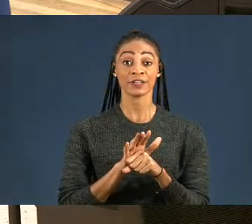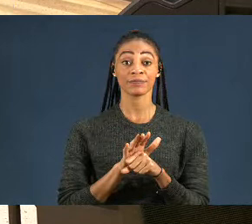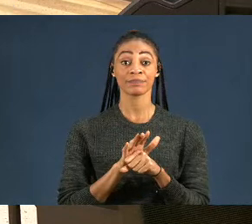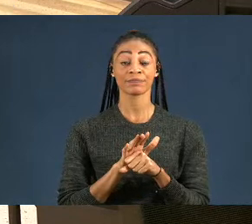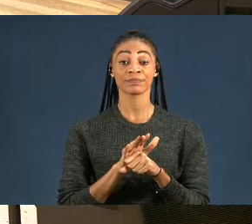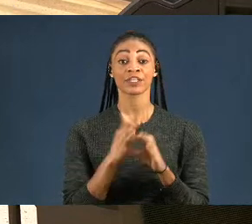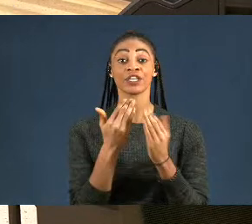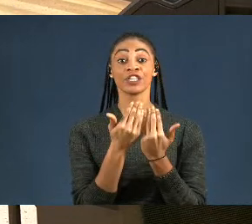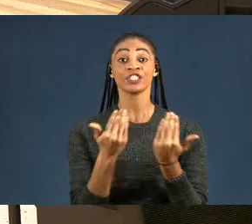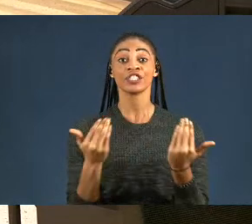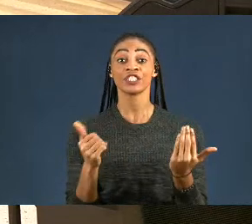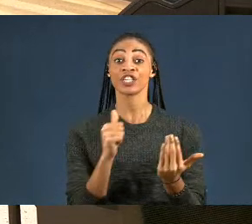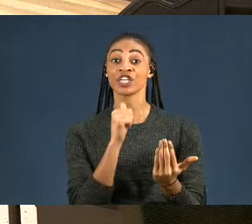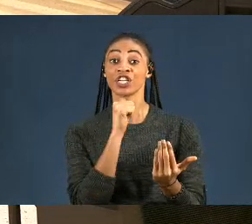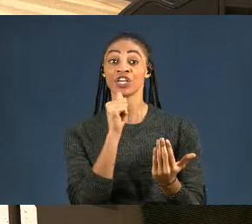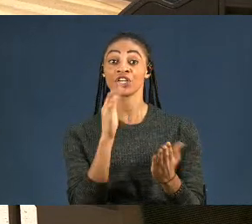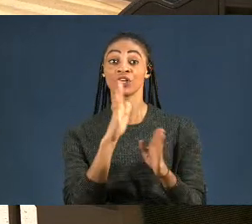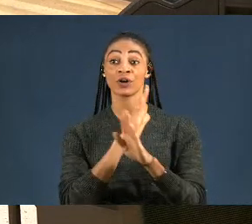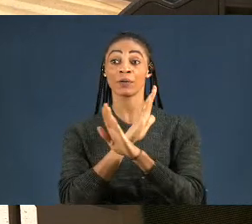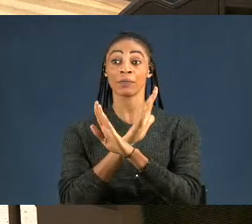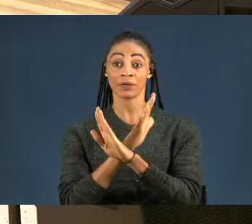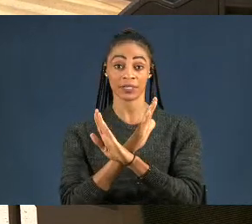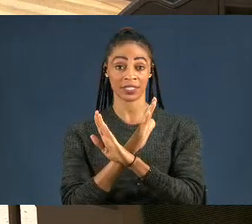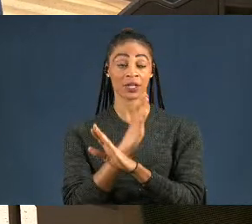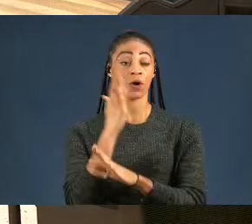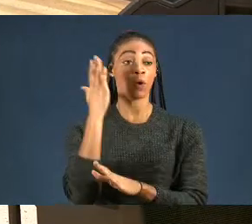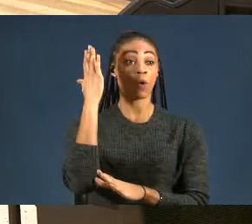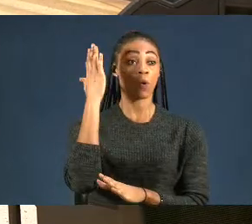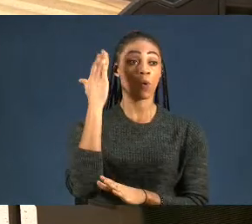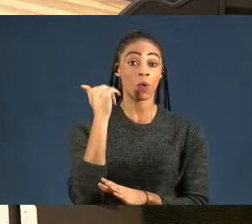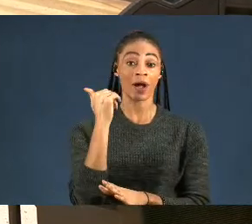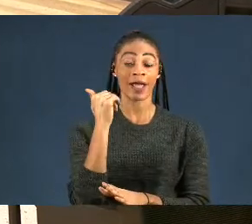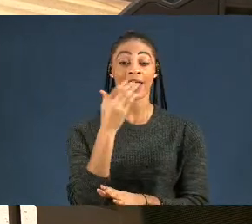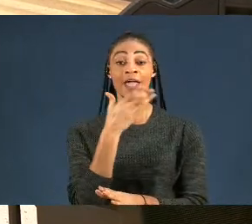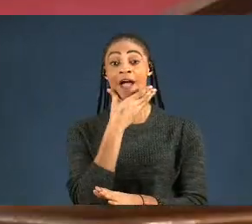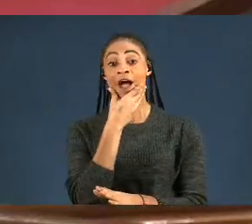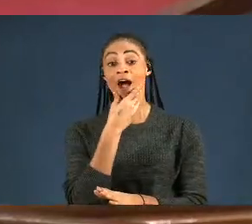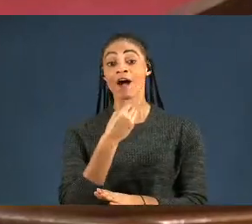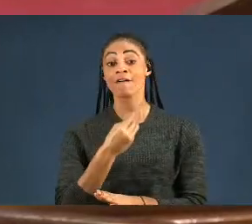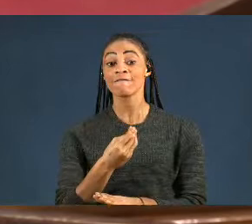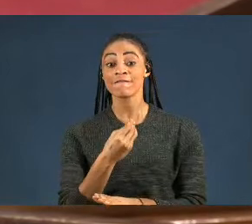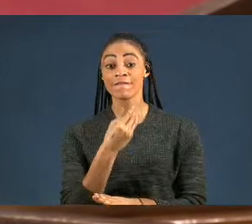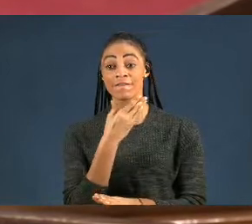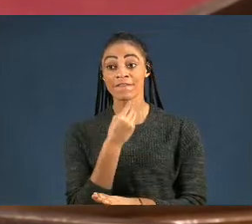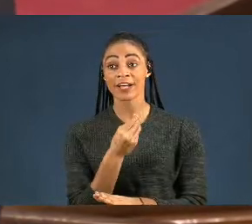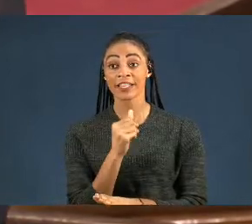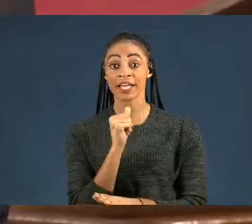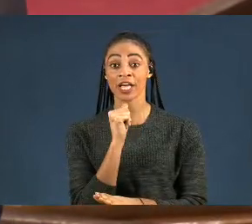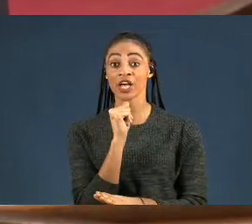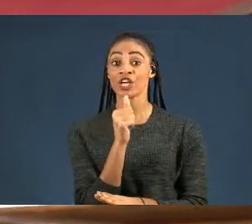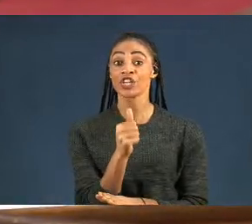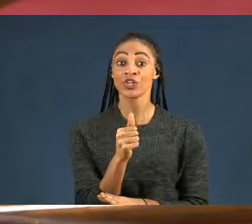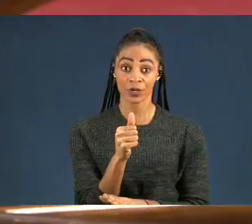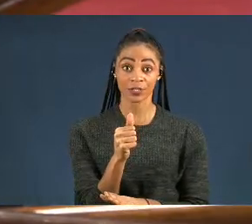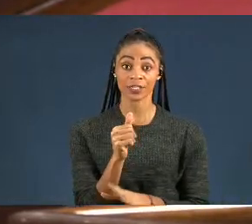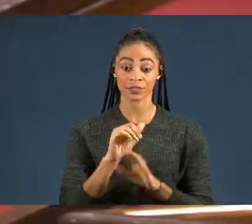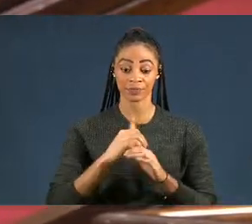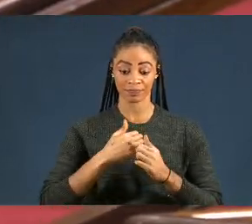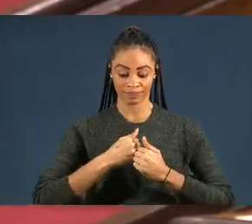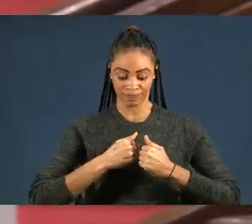the fathers have not opened, have not used this key to open their hearts.